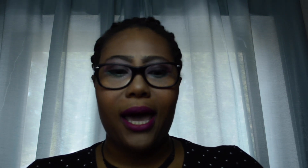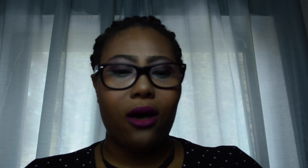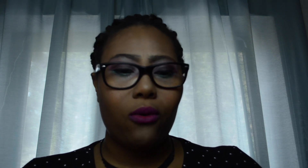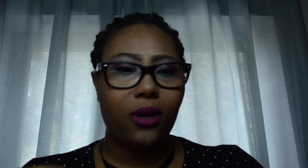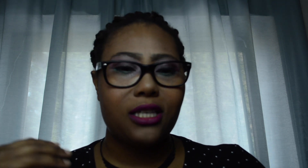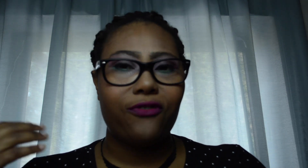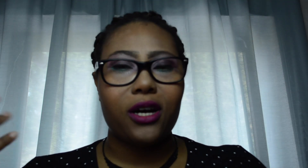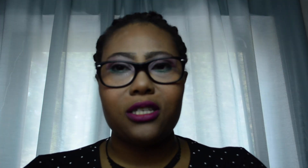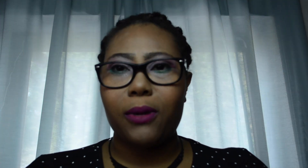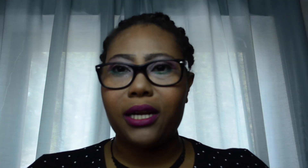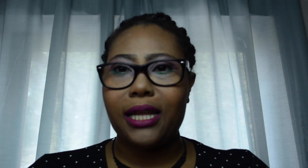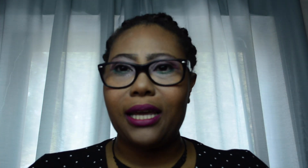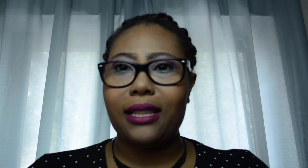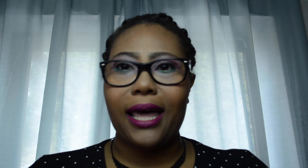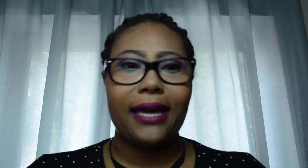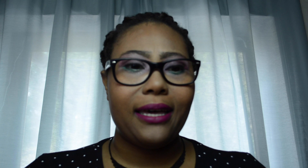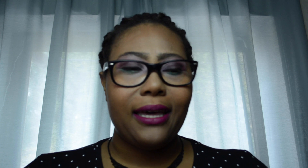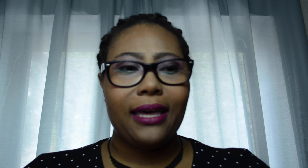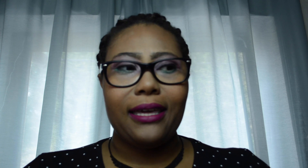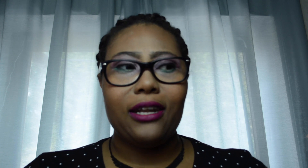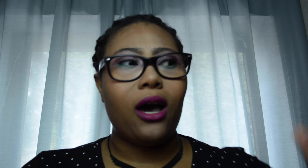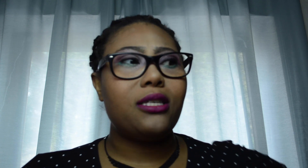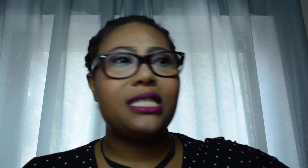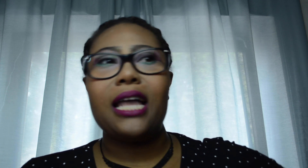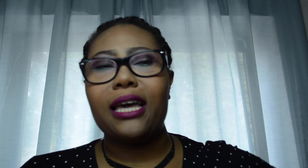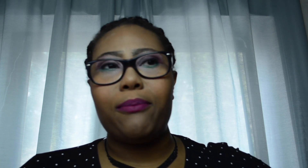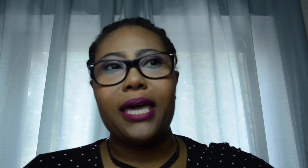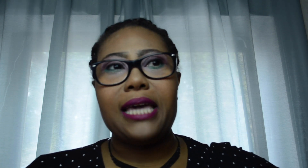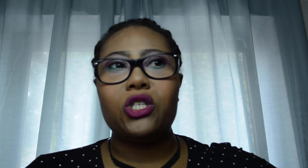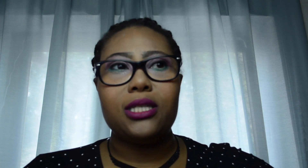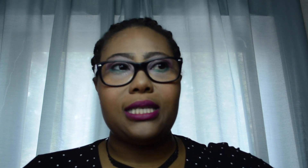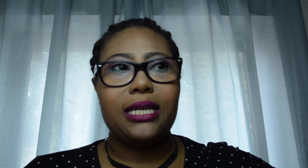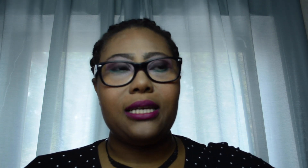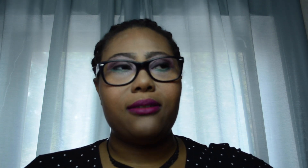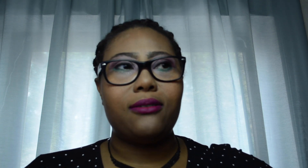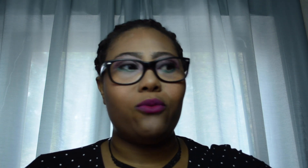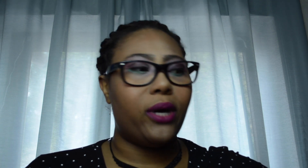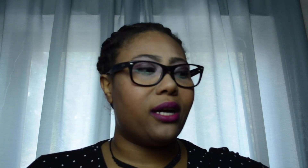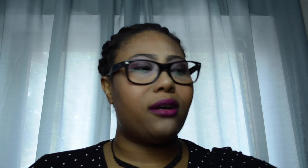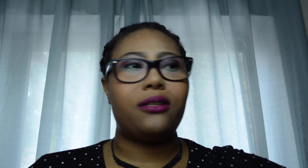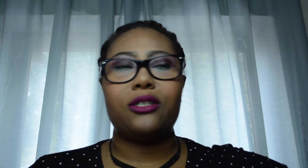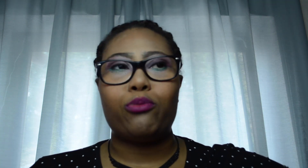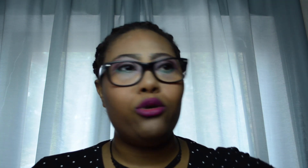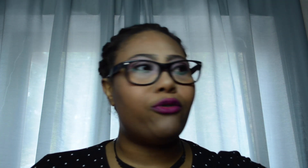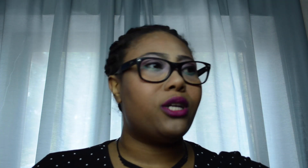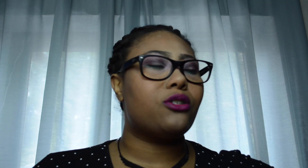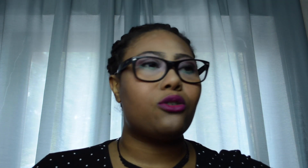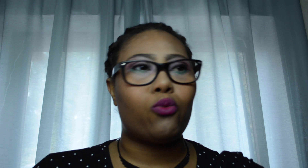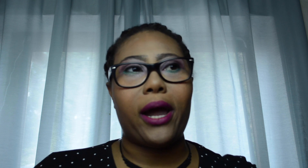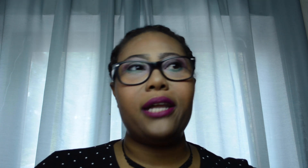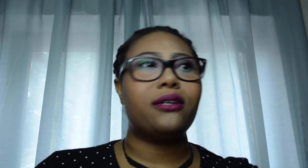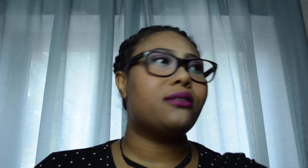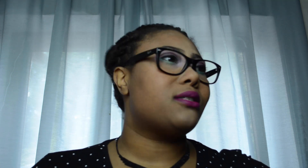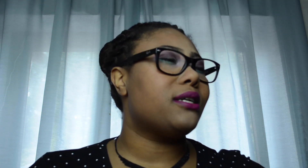do now, as far as marketing, like, you know, it's not like a big agency where there's proofreaders,